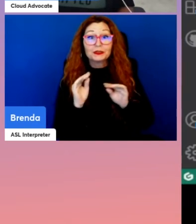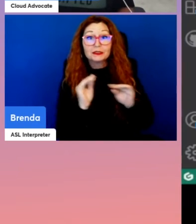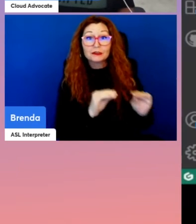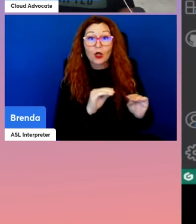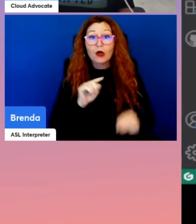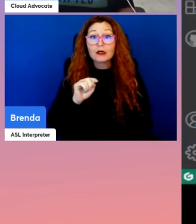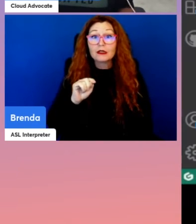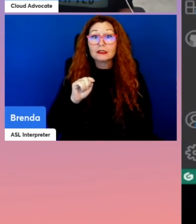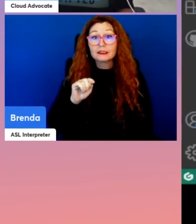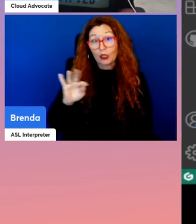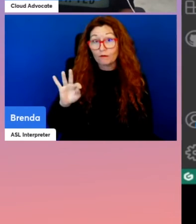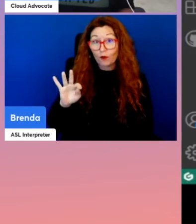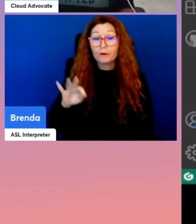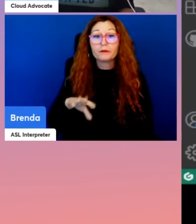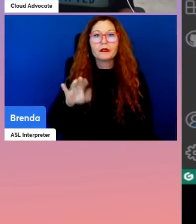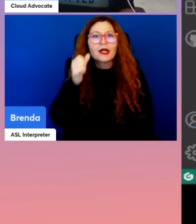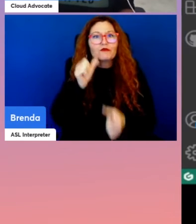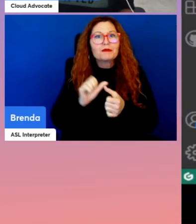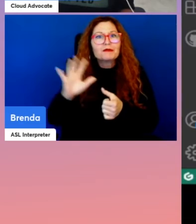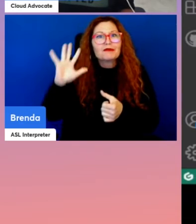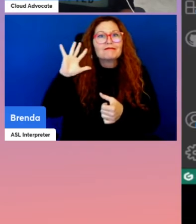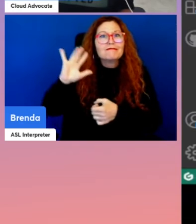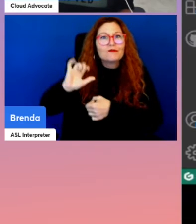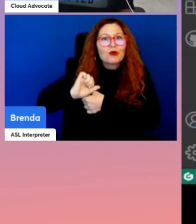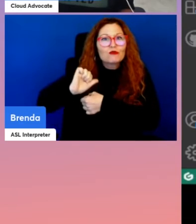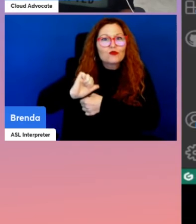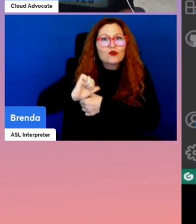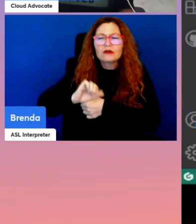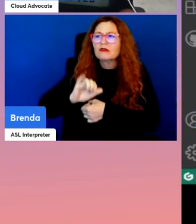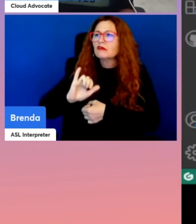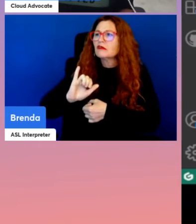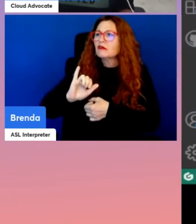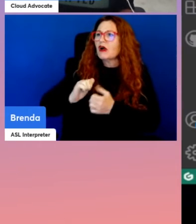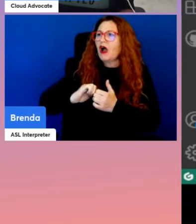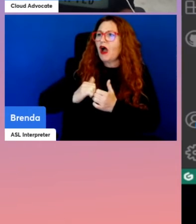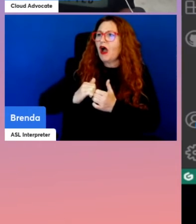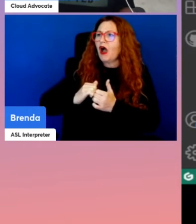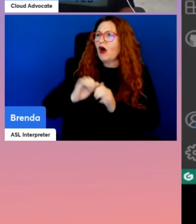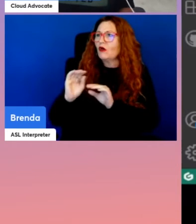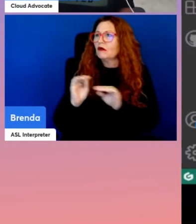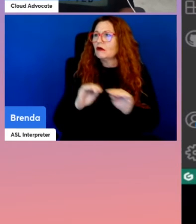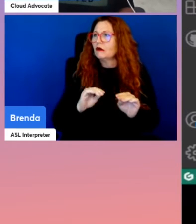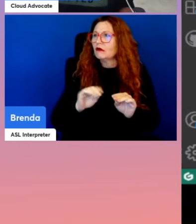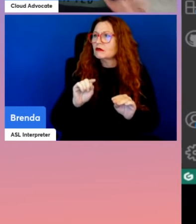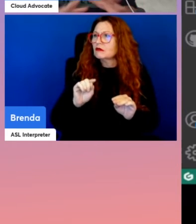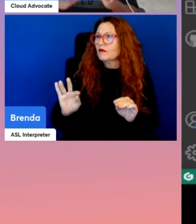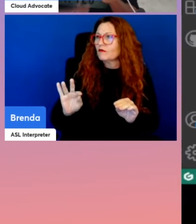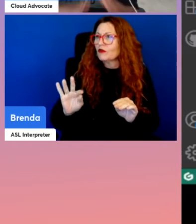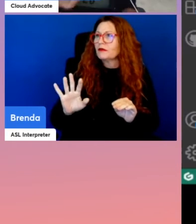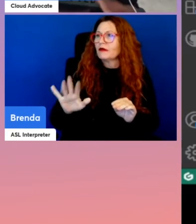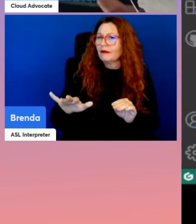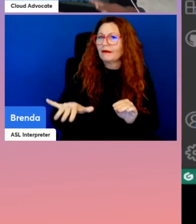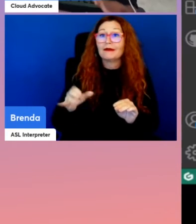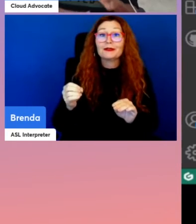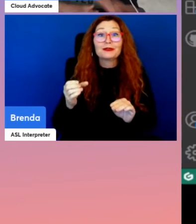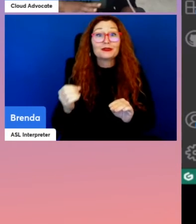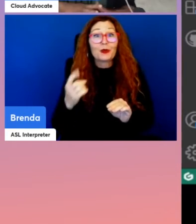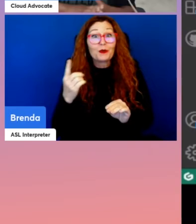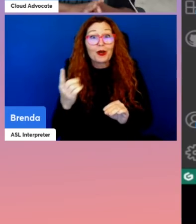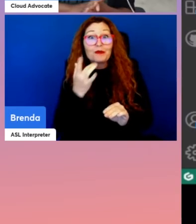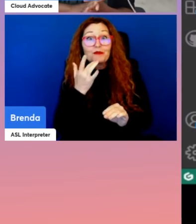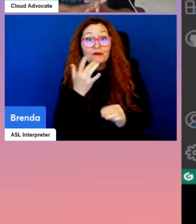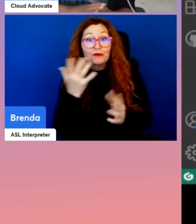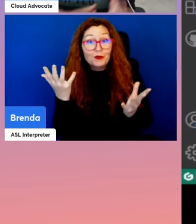remember when I was at work, I was just like, oh yeah, how do I install Terraform? So, one thing I like to do with